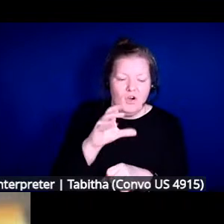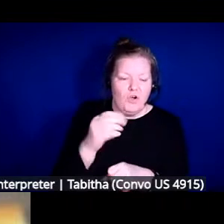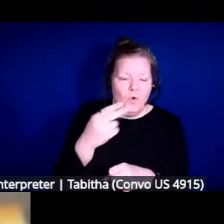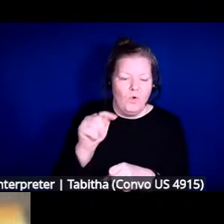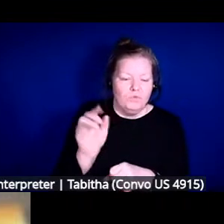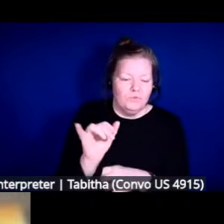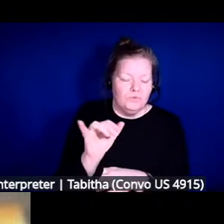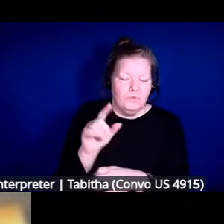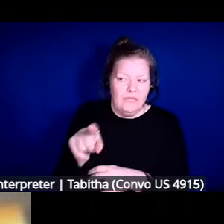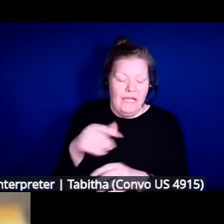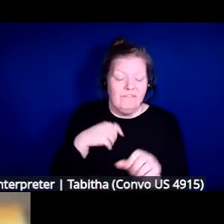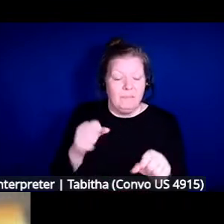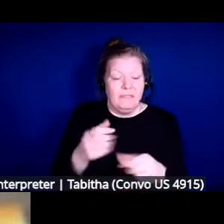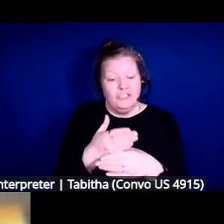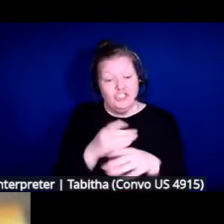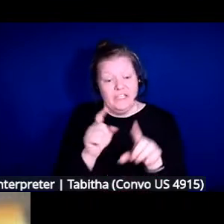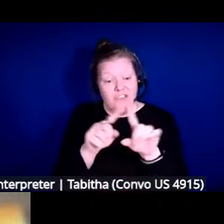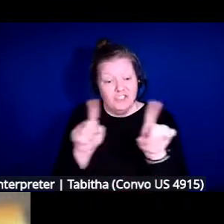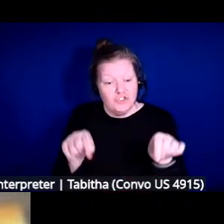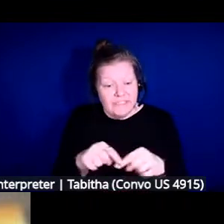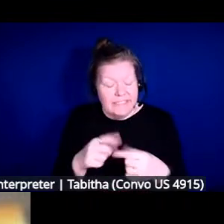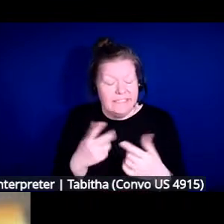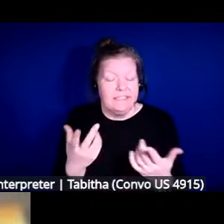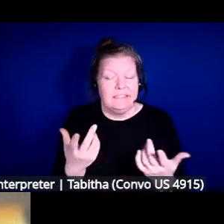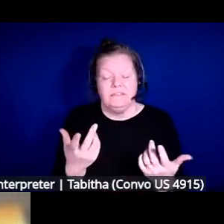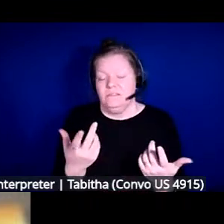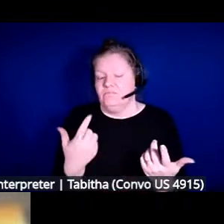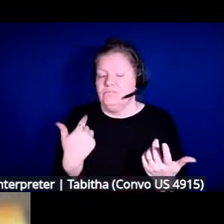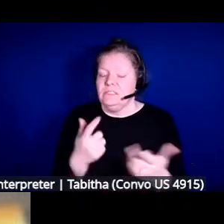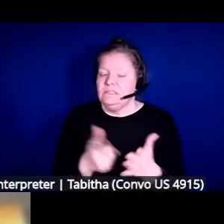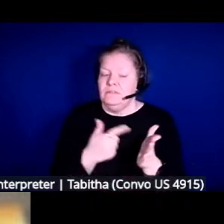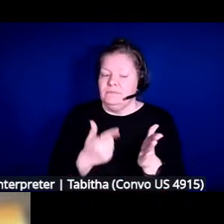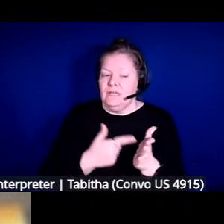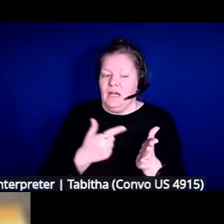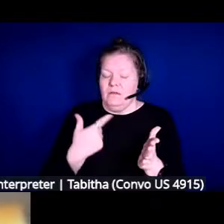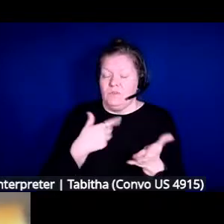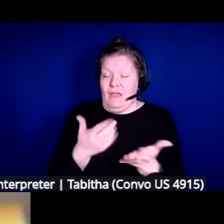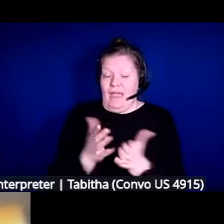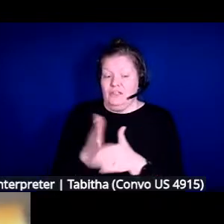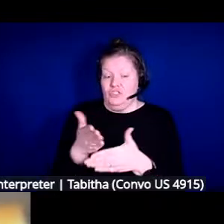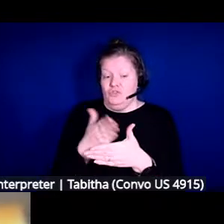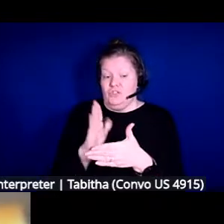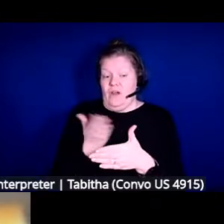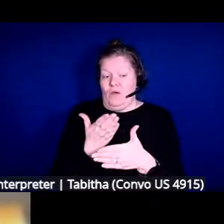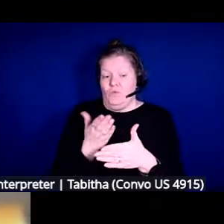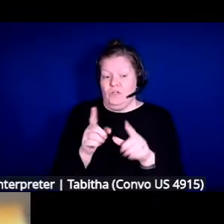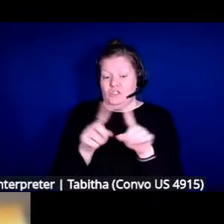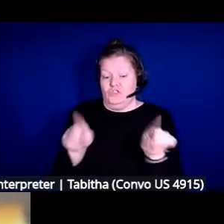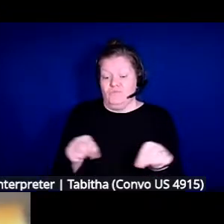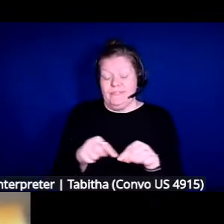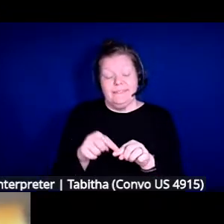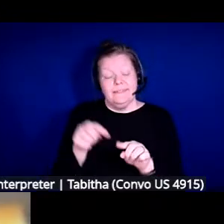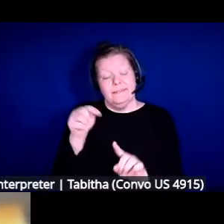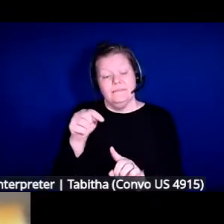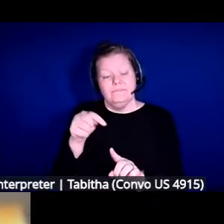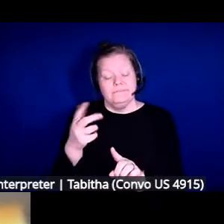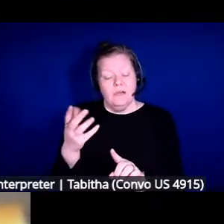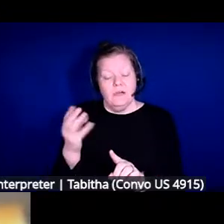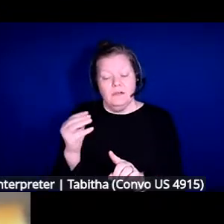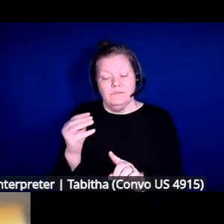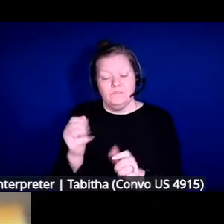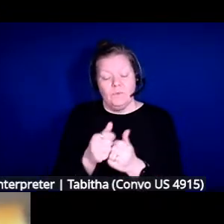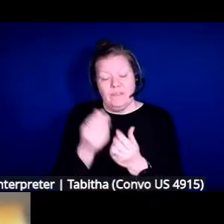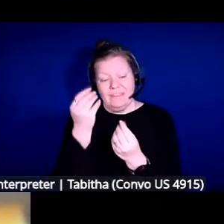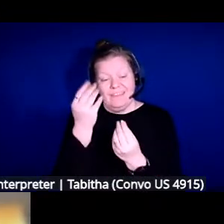the ability to share their screens. We sometimes get asked to share our screen with